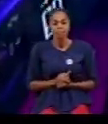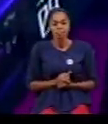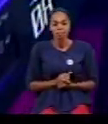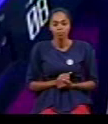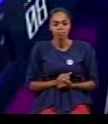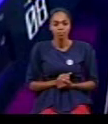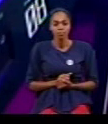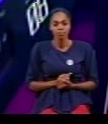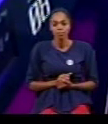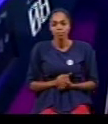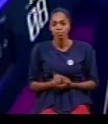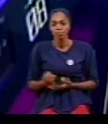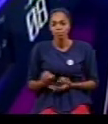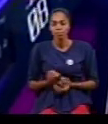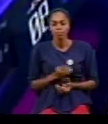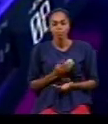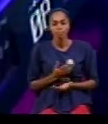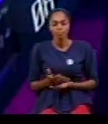Oh,